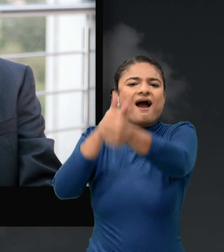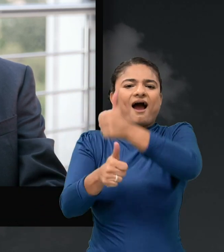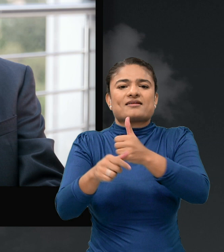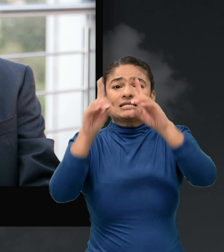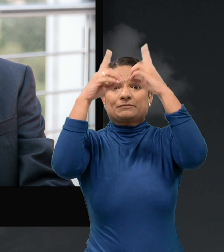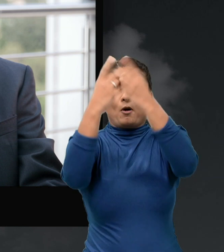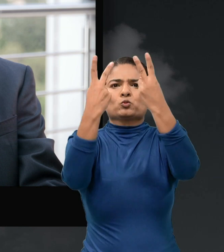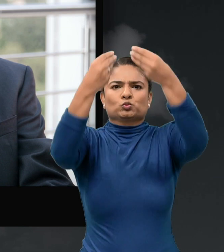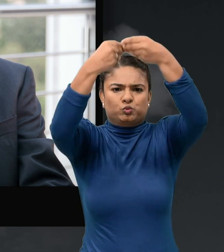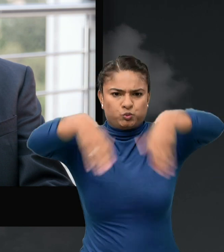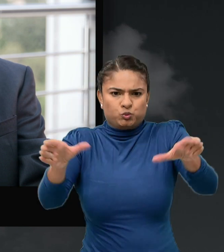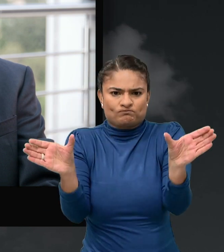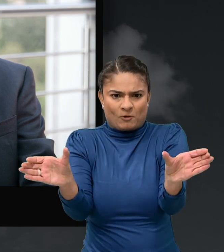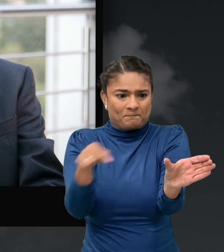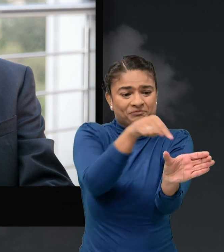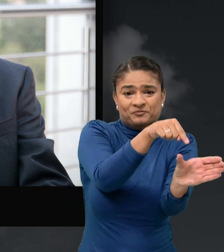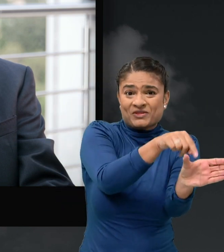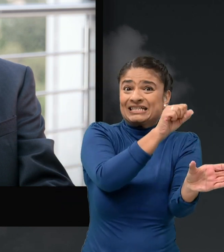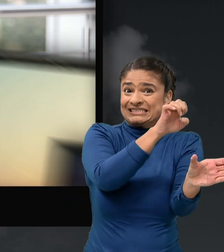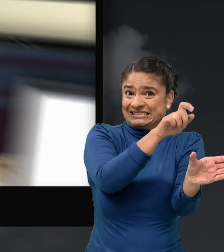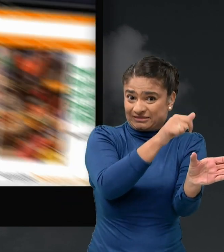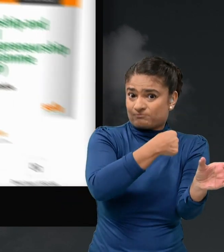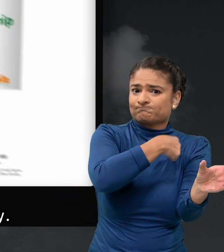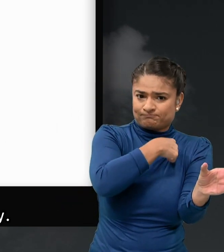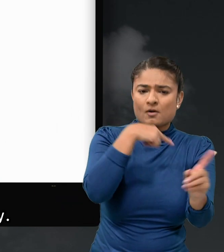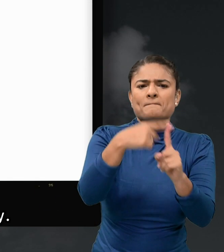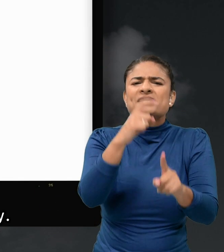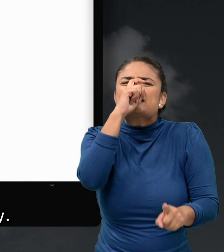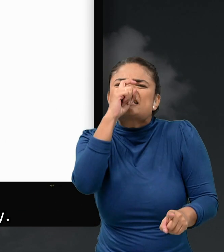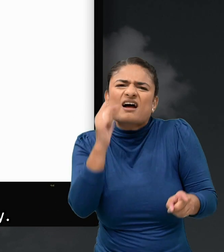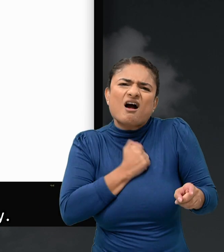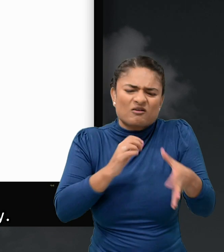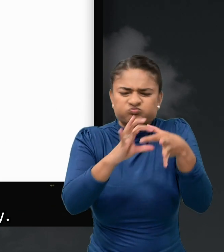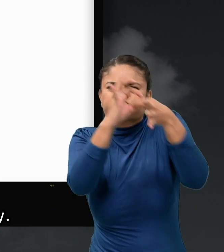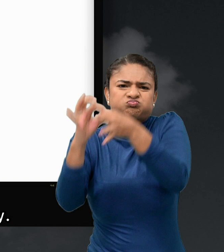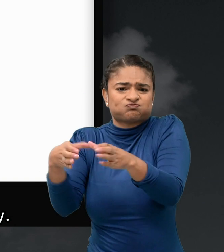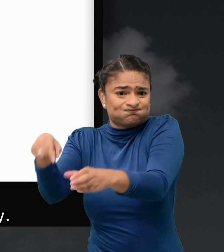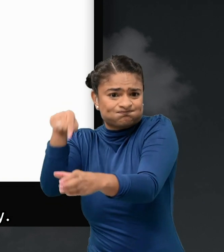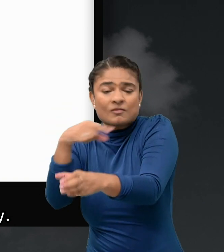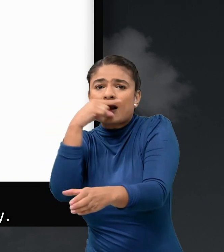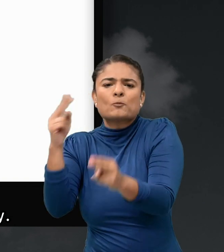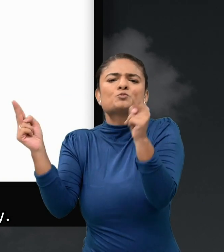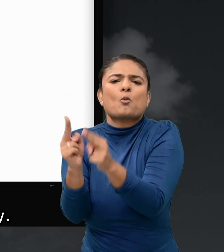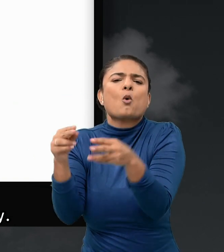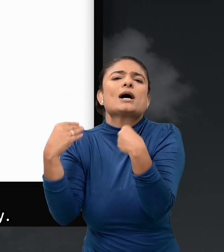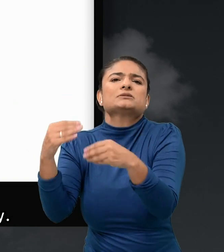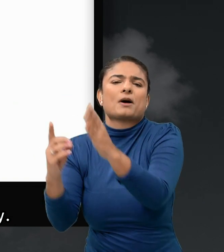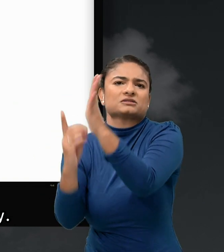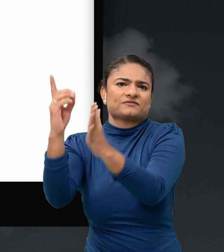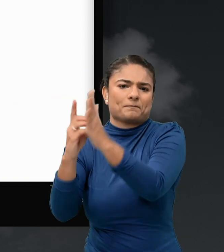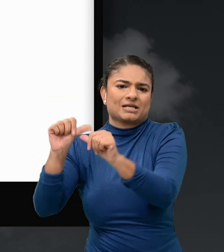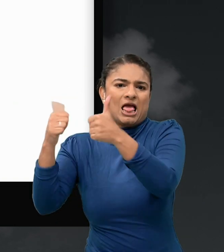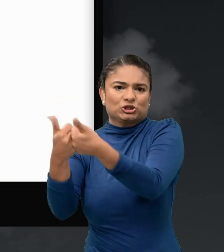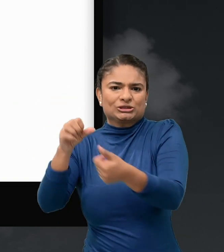Under the department, we've got two agencies, ourselves, SEFA, and our sister agency, Small Enterprise Development